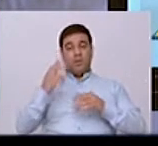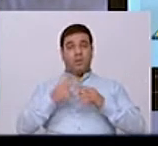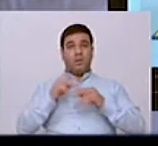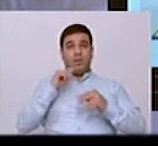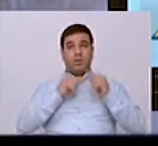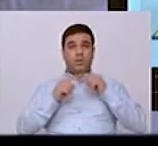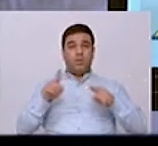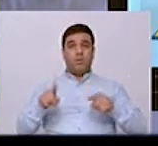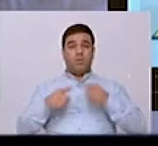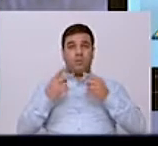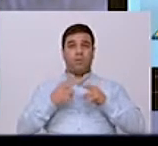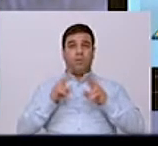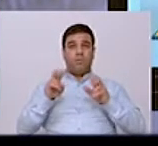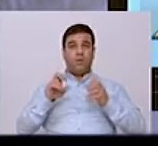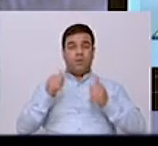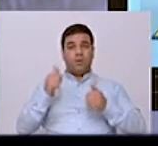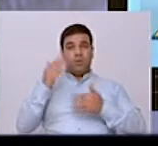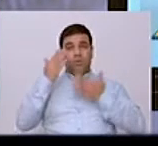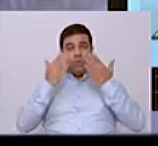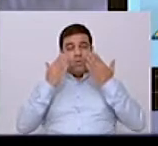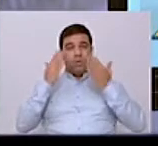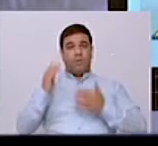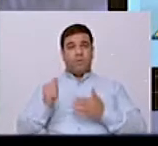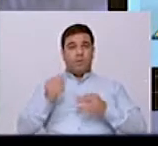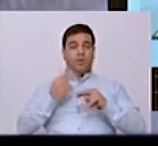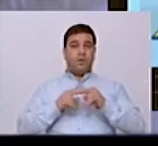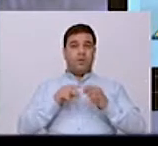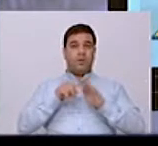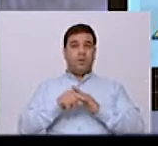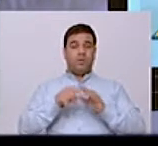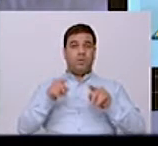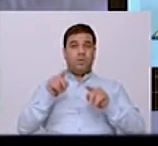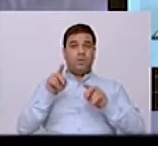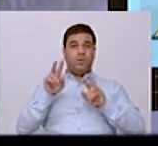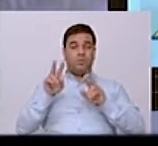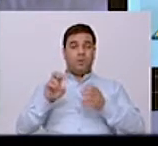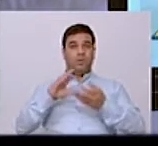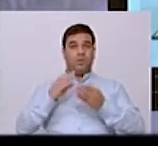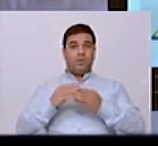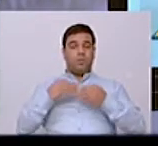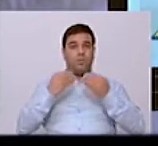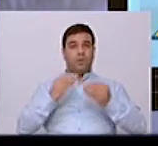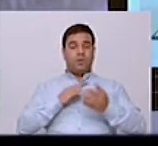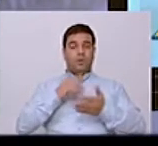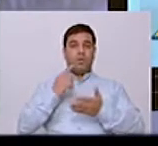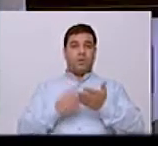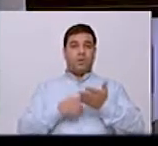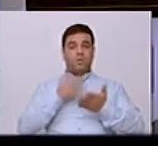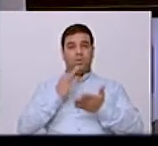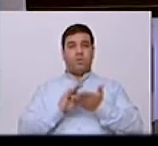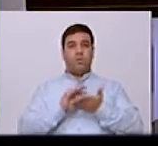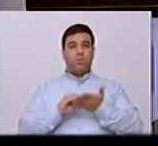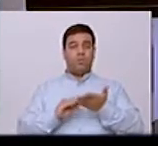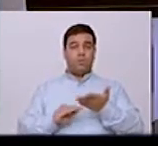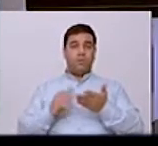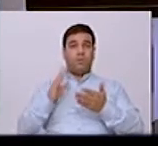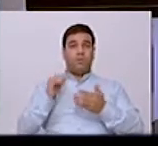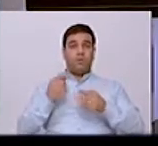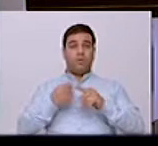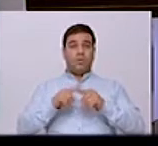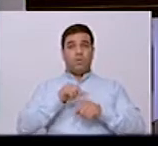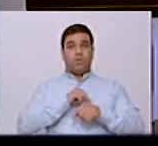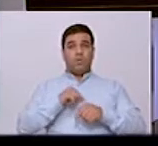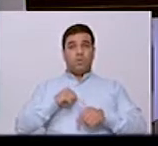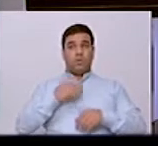iqtisodiy rivojlanganligi mavzusini yaxshilab o'qib chiqing hamda ana shu mavzu yuzasidan berilgan savollarga javob yozing va